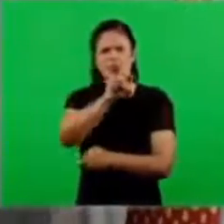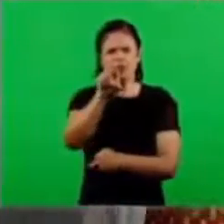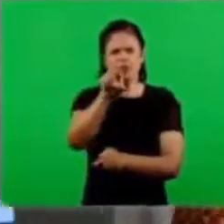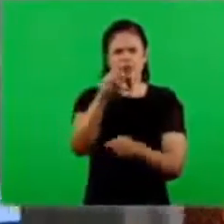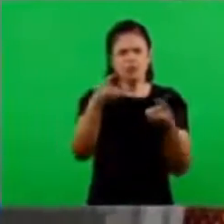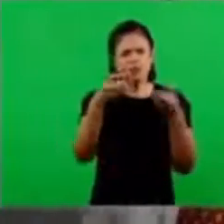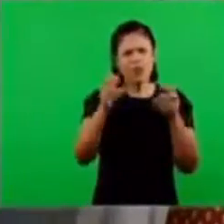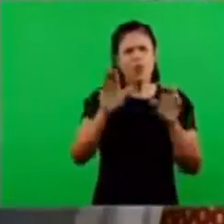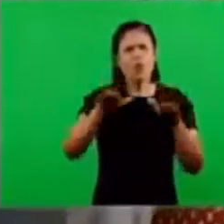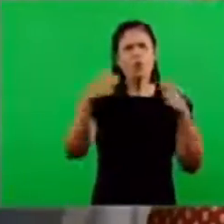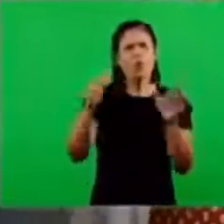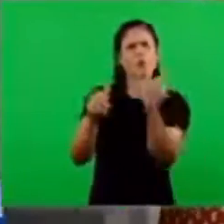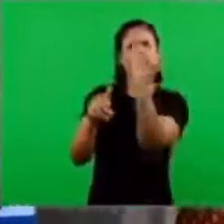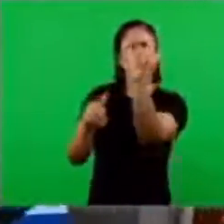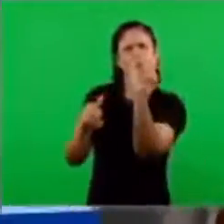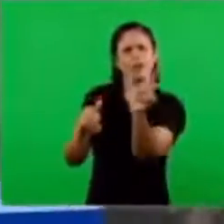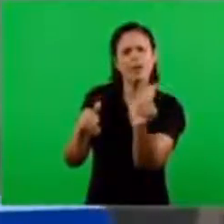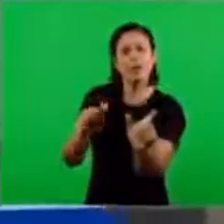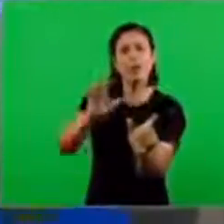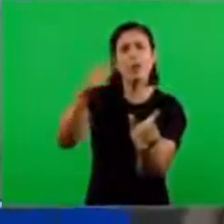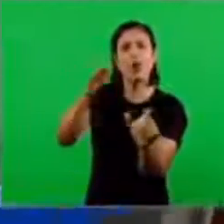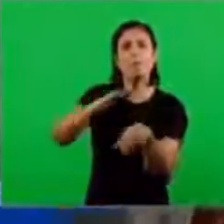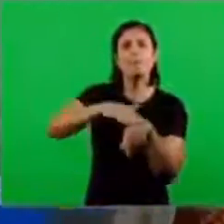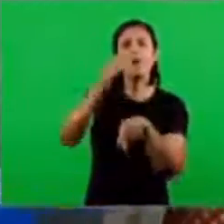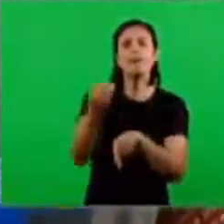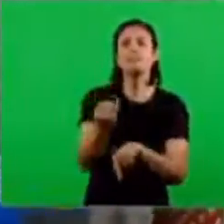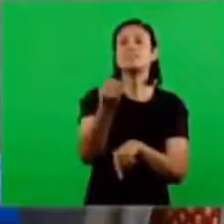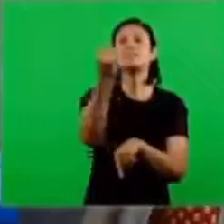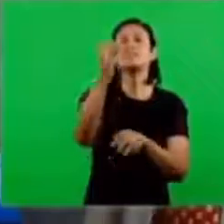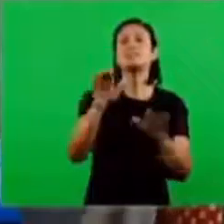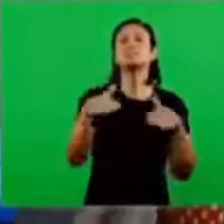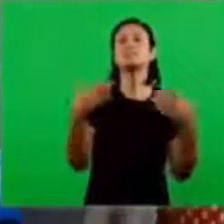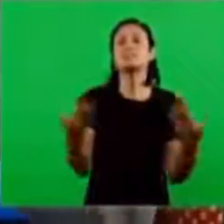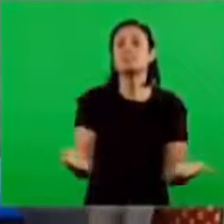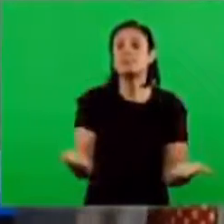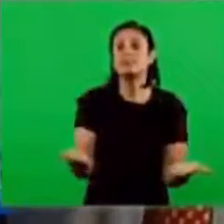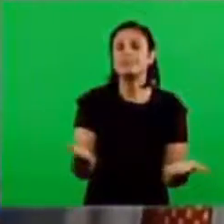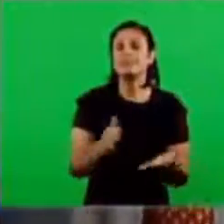If it is glorification, if it is life,